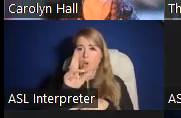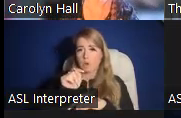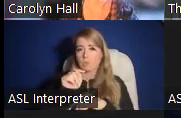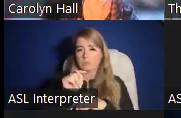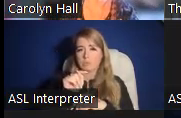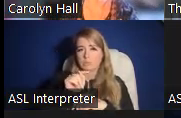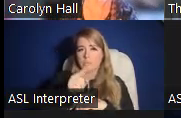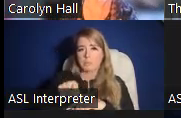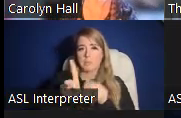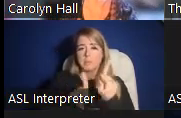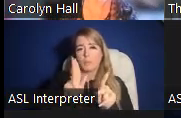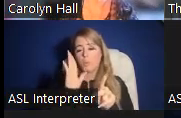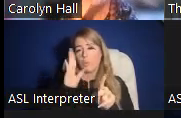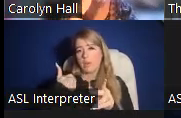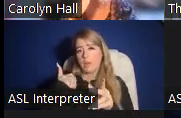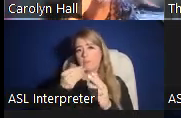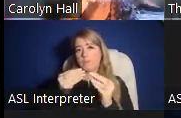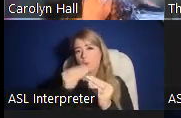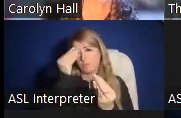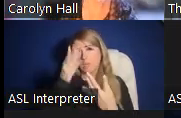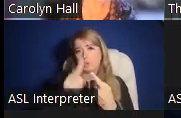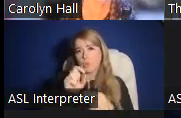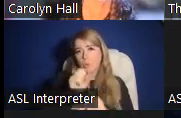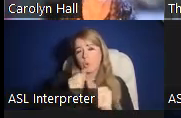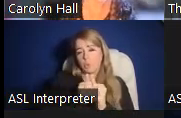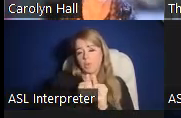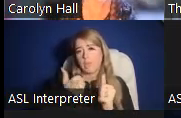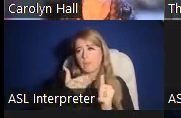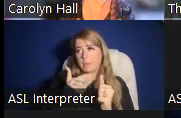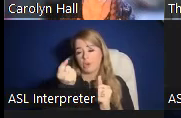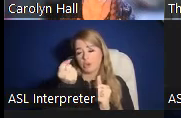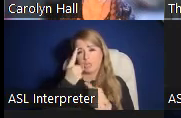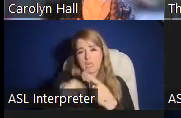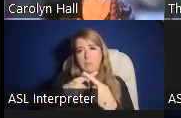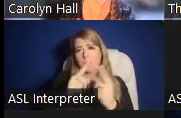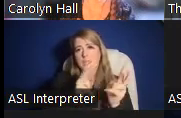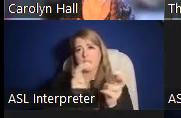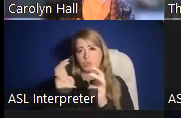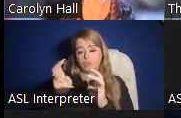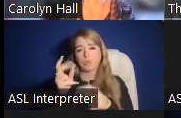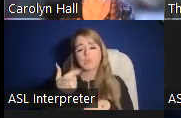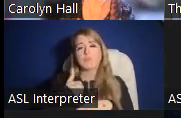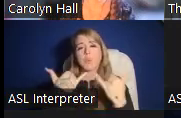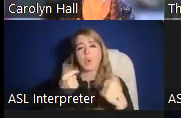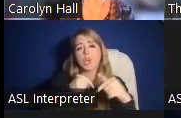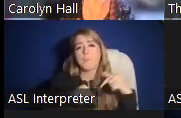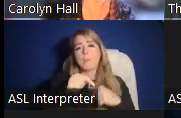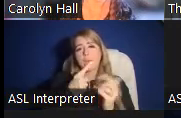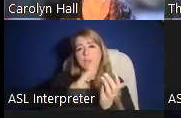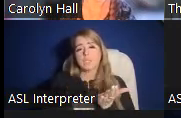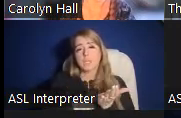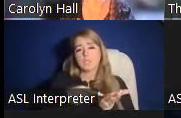folks have more information to work off of and can better understand these issues. I wanted to go back a little bit to